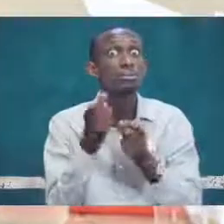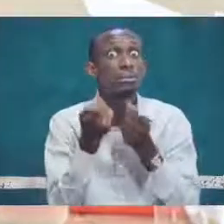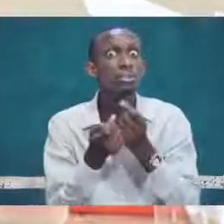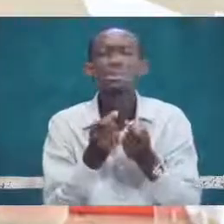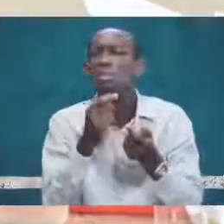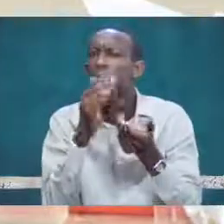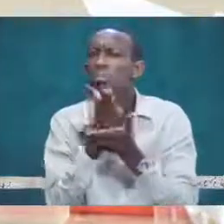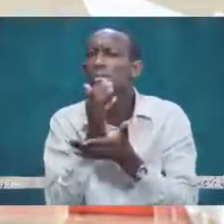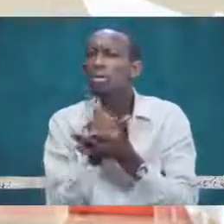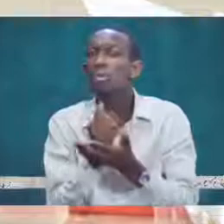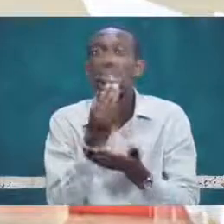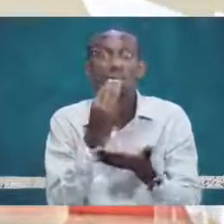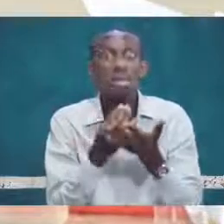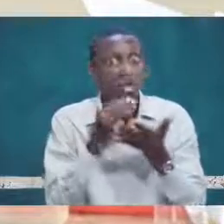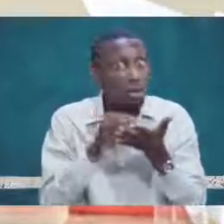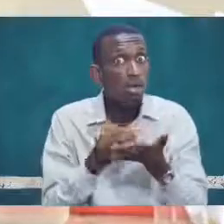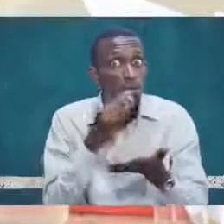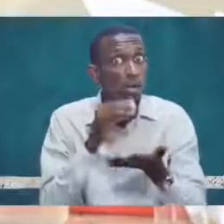food